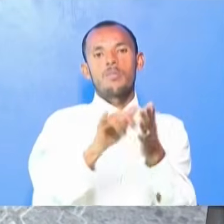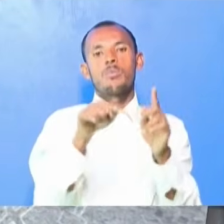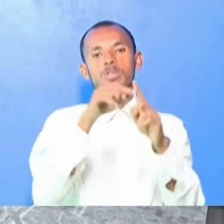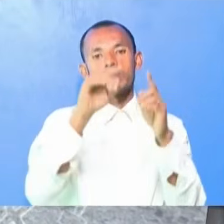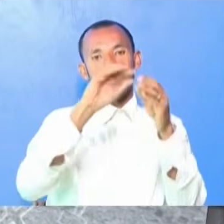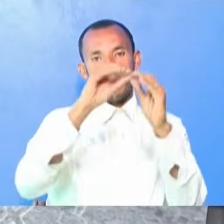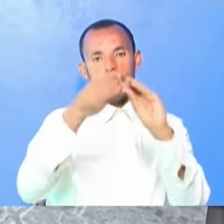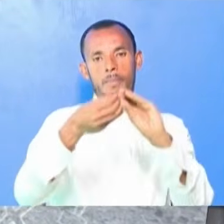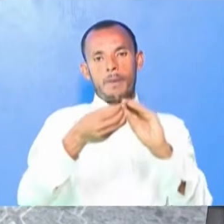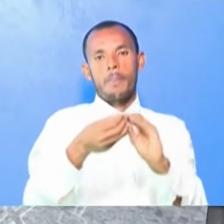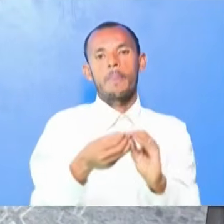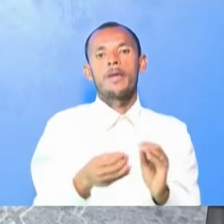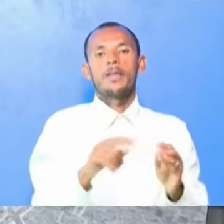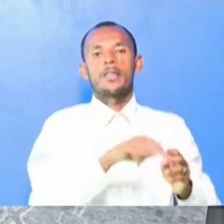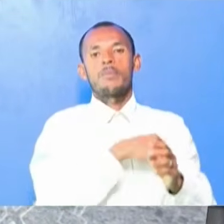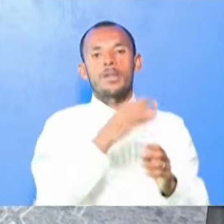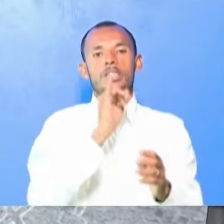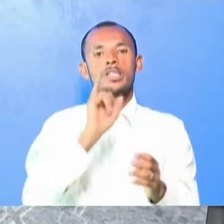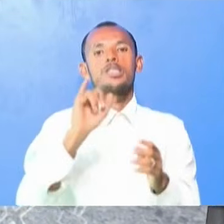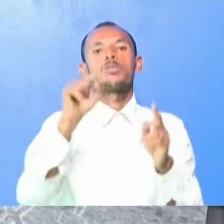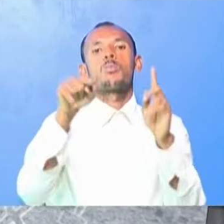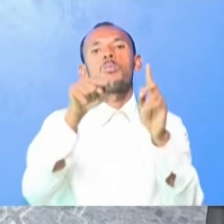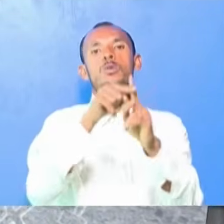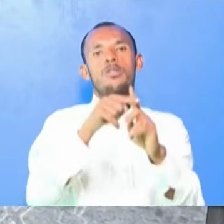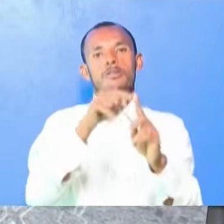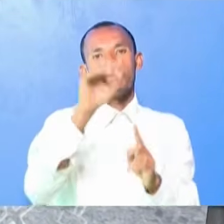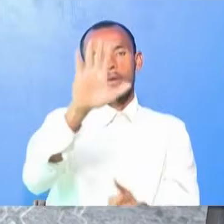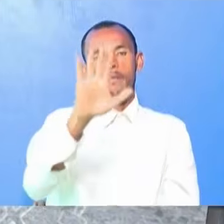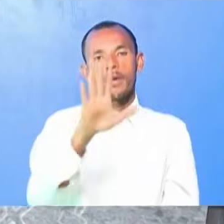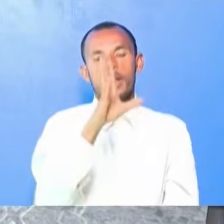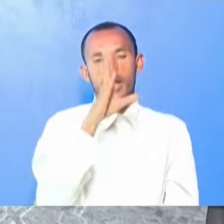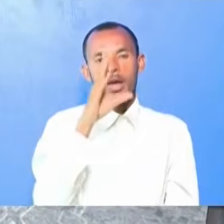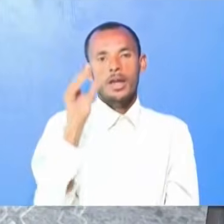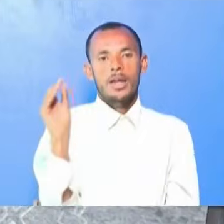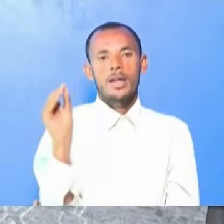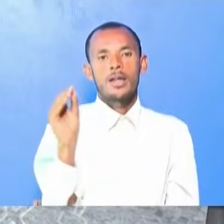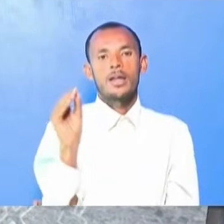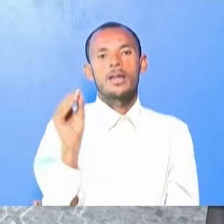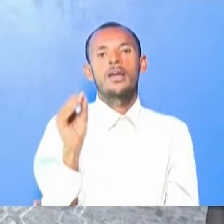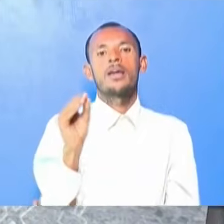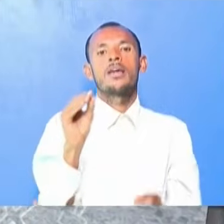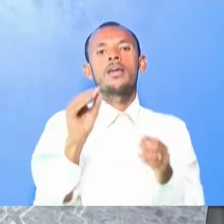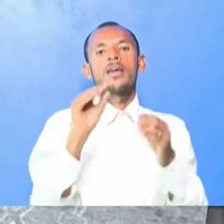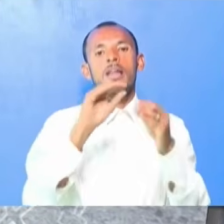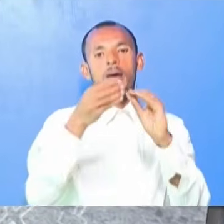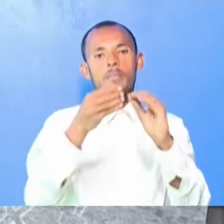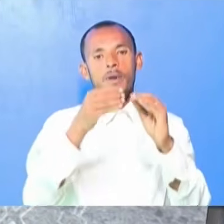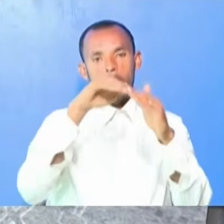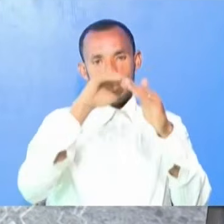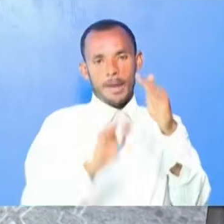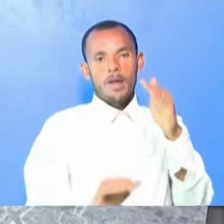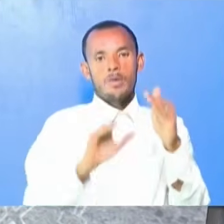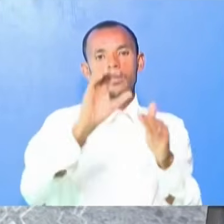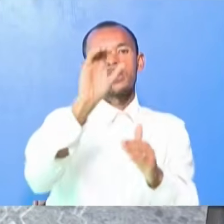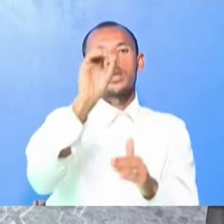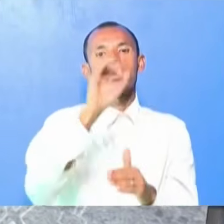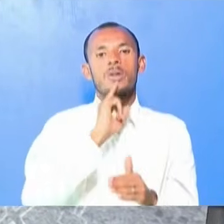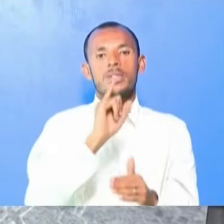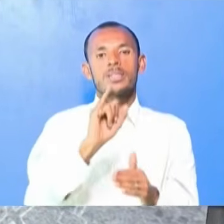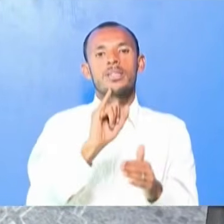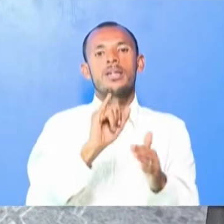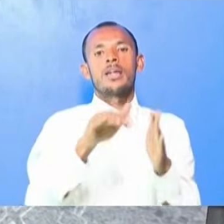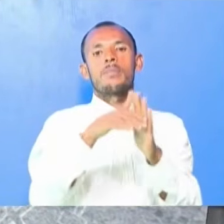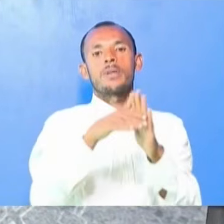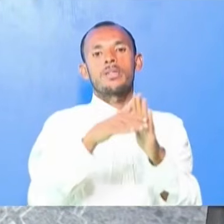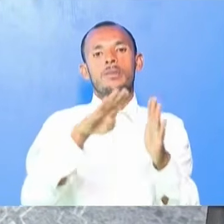Therefore, this temperature is this positive 5. And a number below 0 is